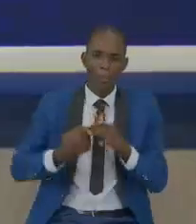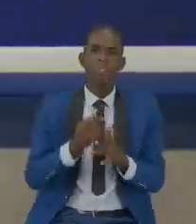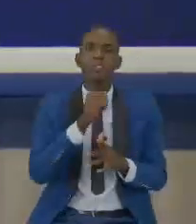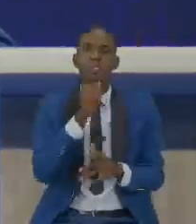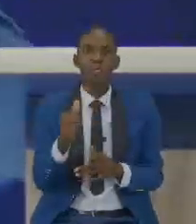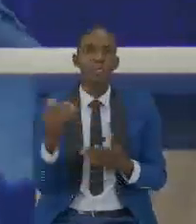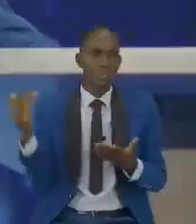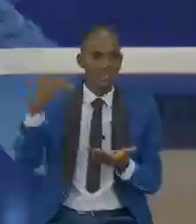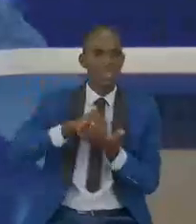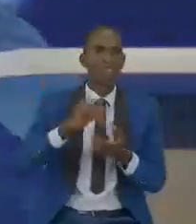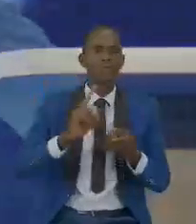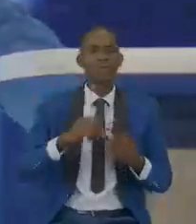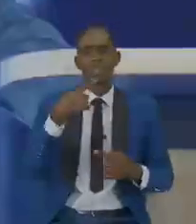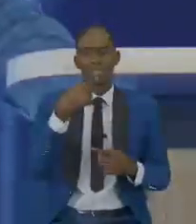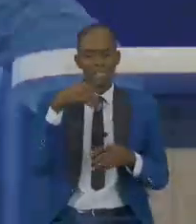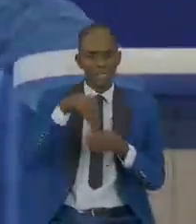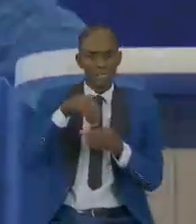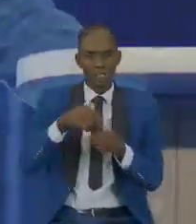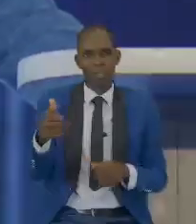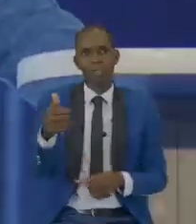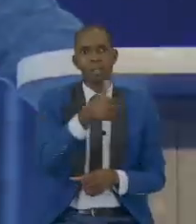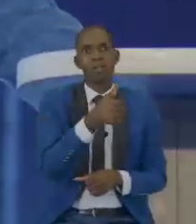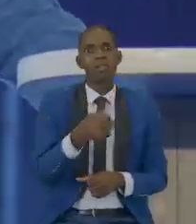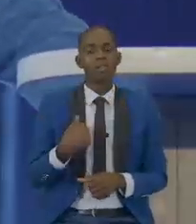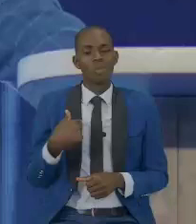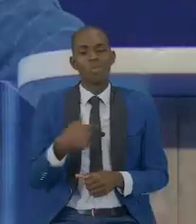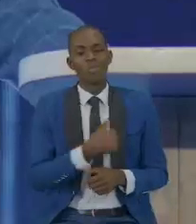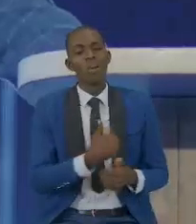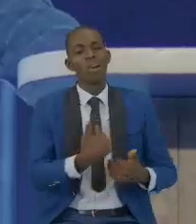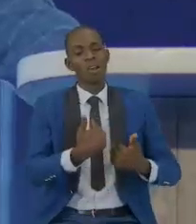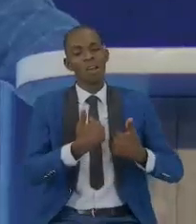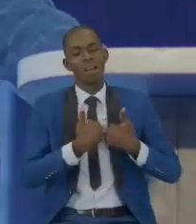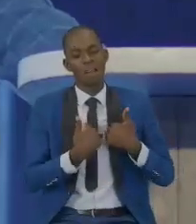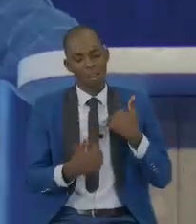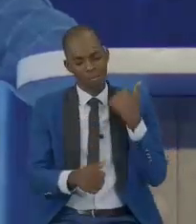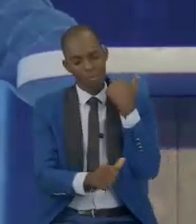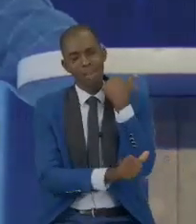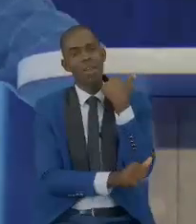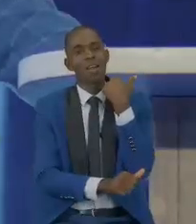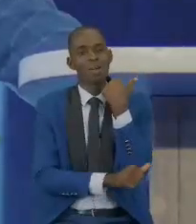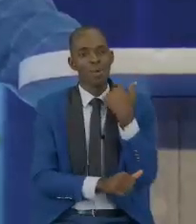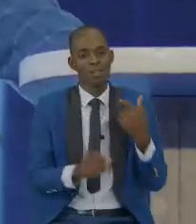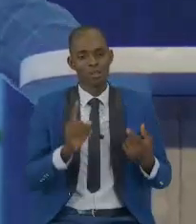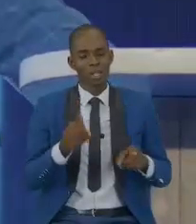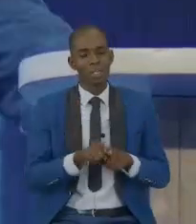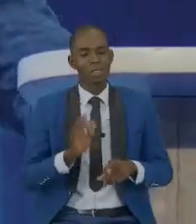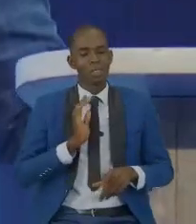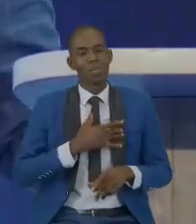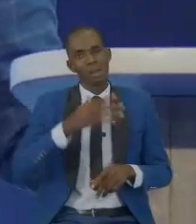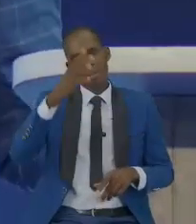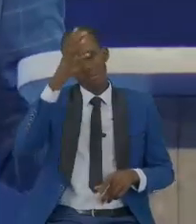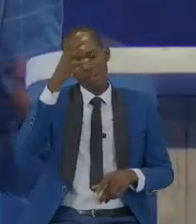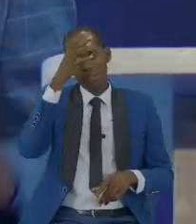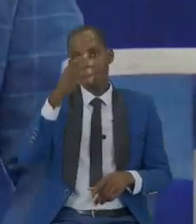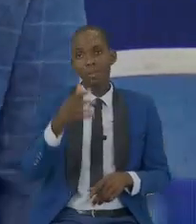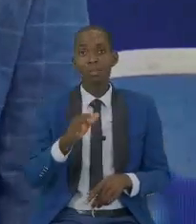say within yourselves, we have Abraham to our father. You know,